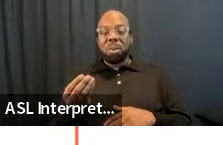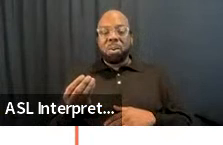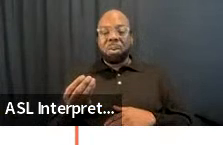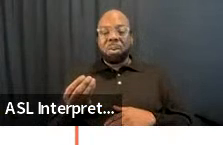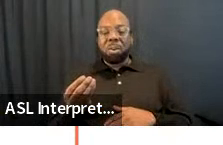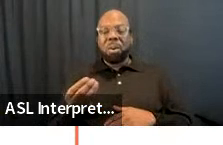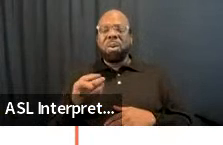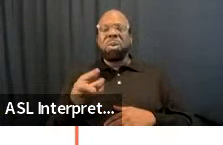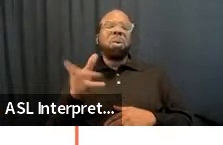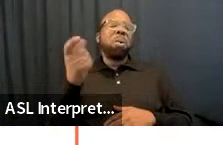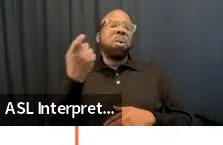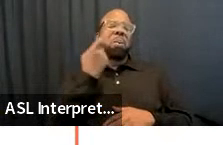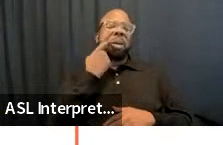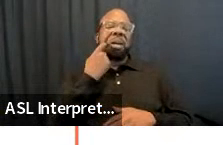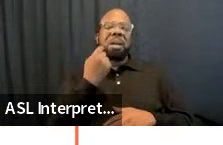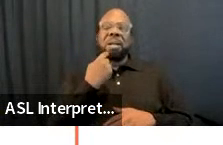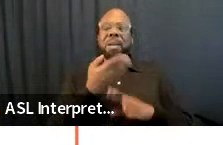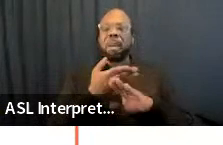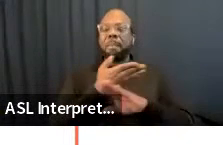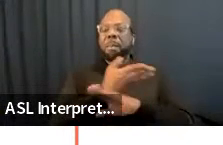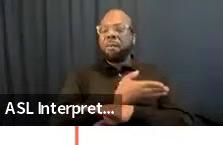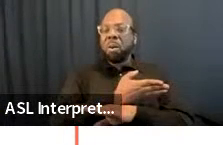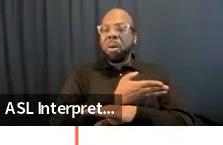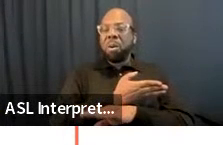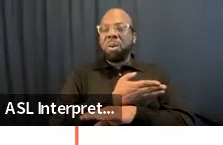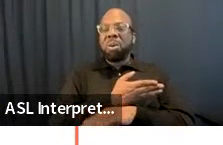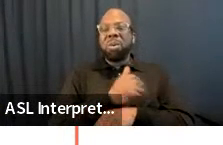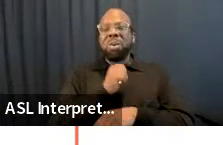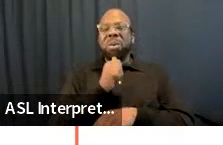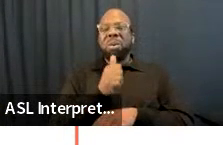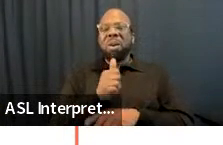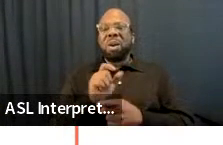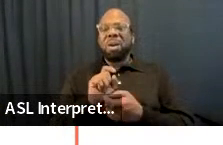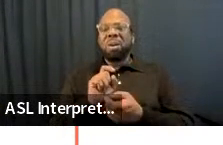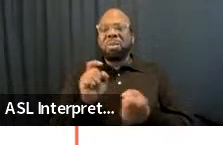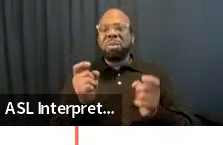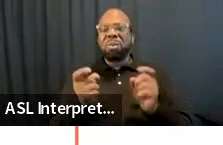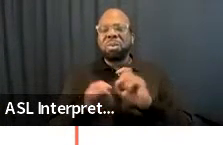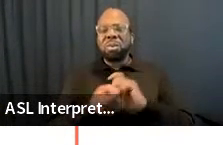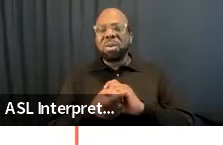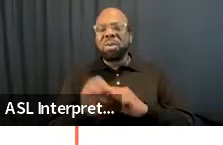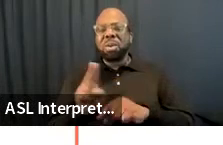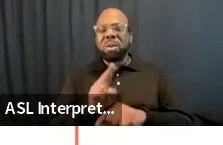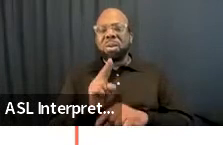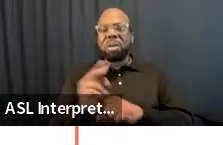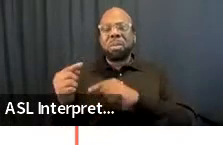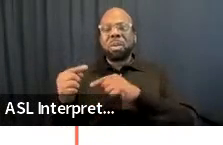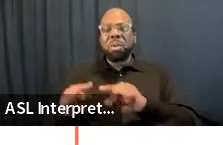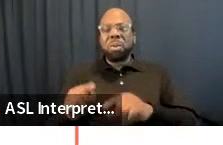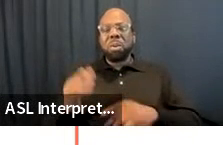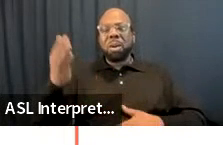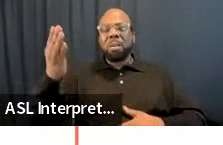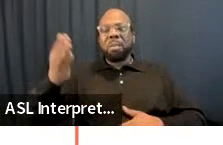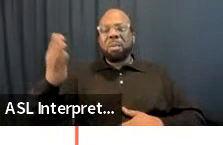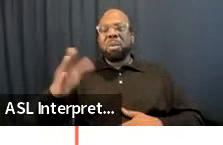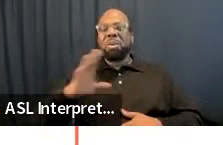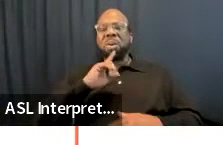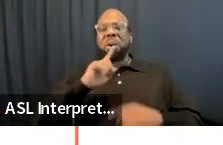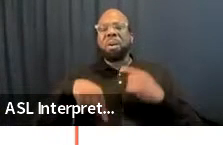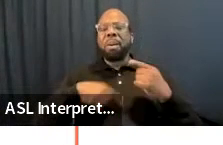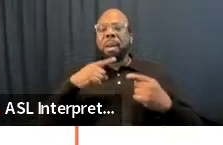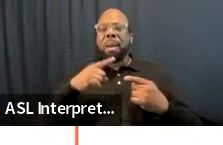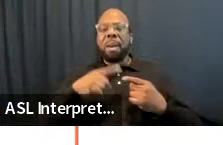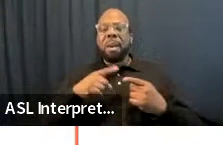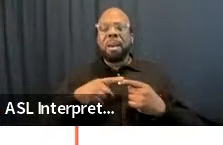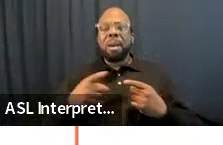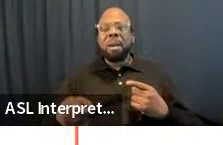you just said something before that you weren't changing where uses are permitted, but during the presentation, you talked about sort